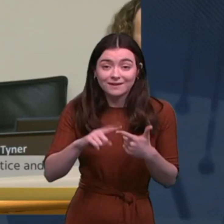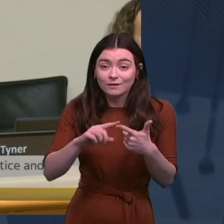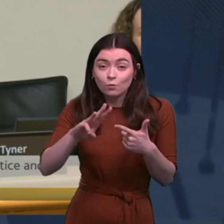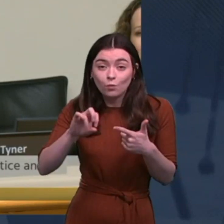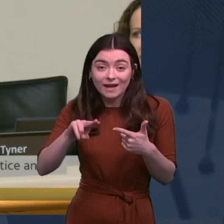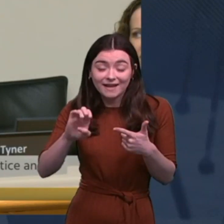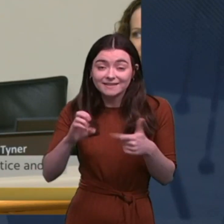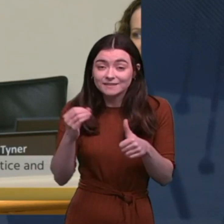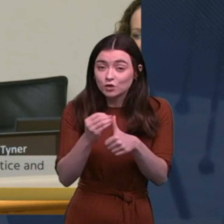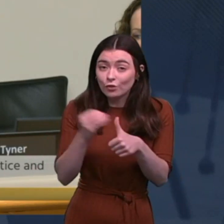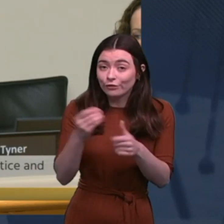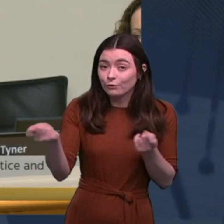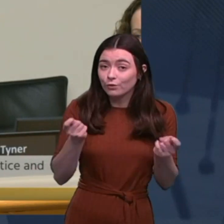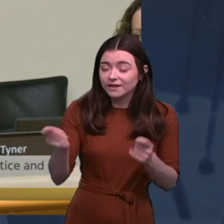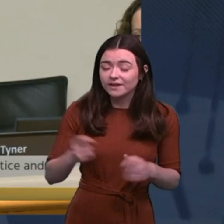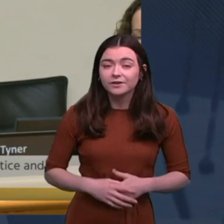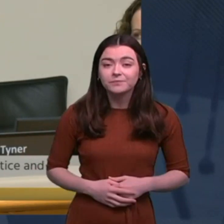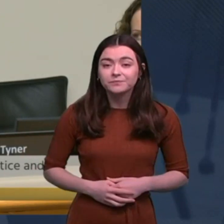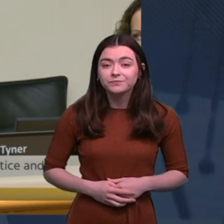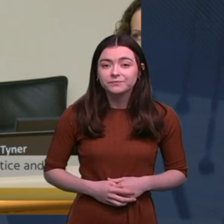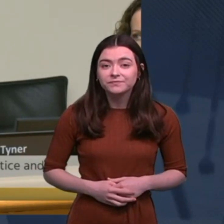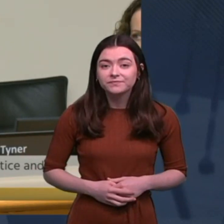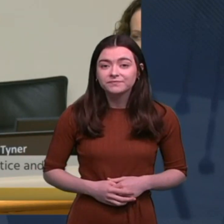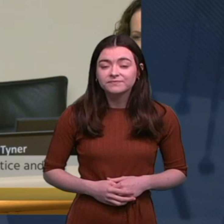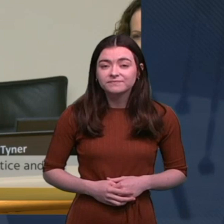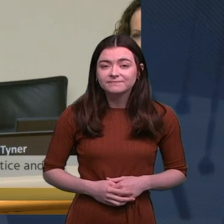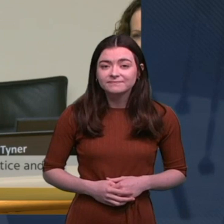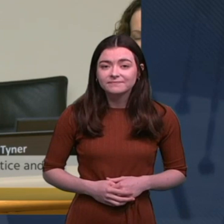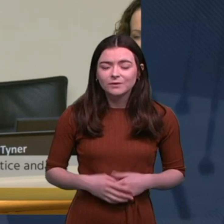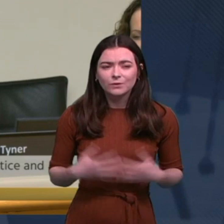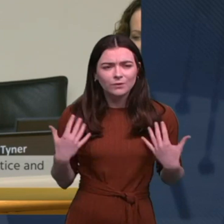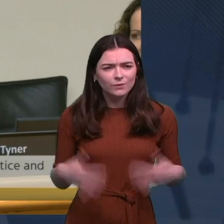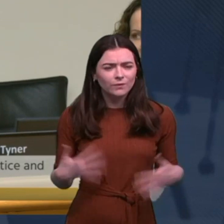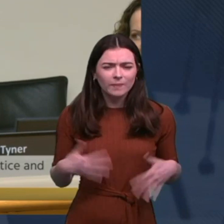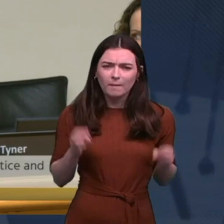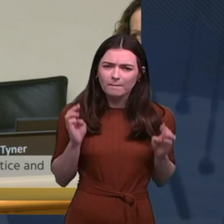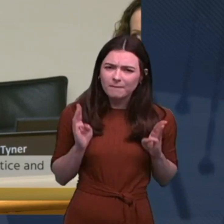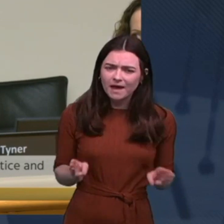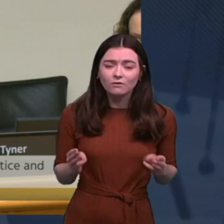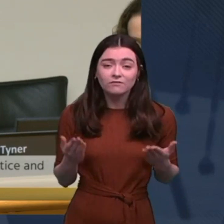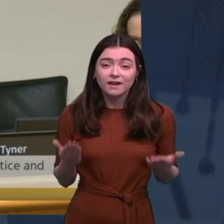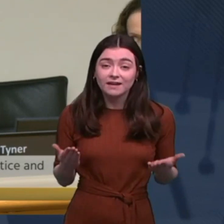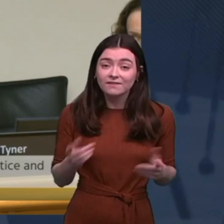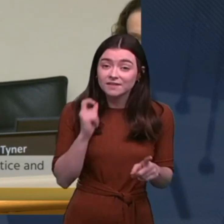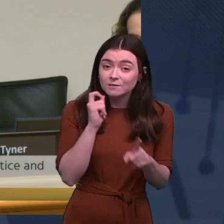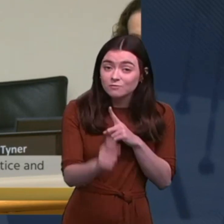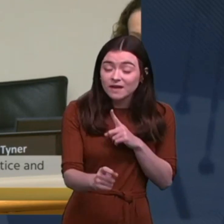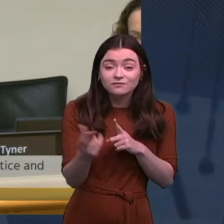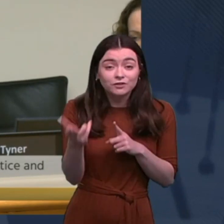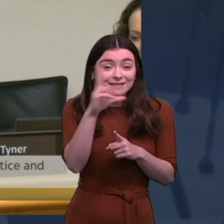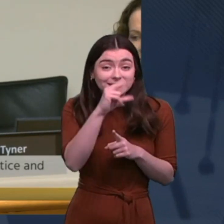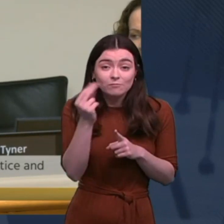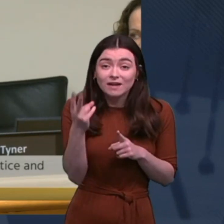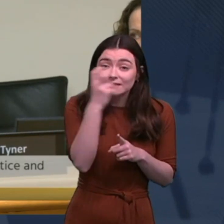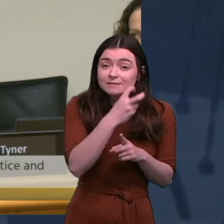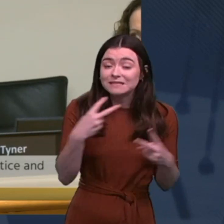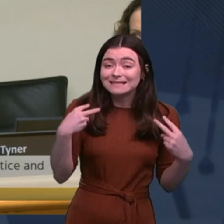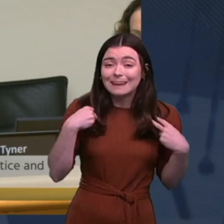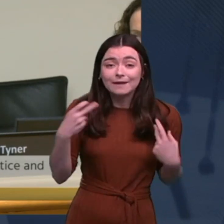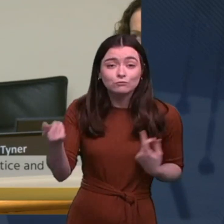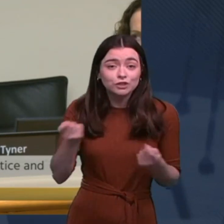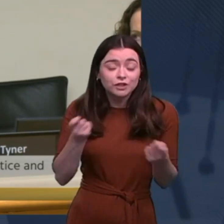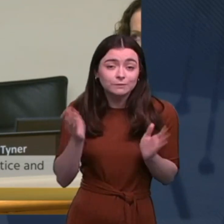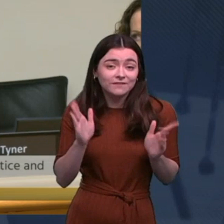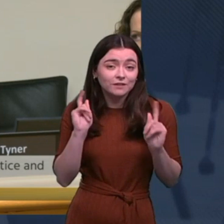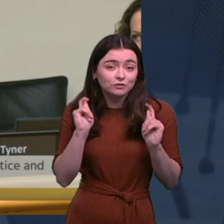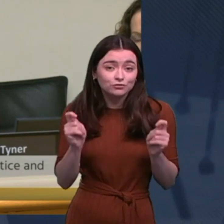another. The beauty of that, and having the professional, whether it's Ciara as a speech and language therapist,